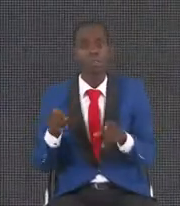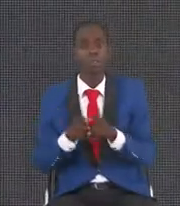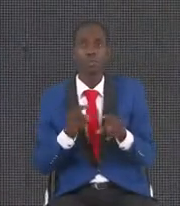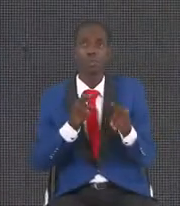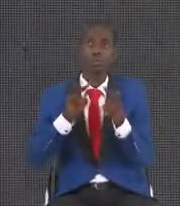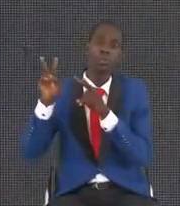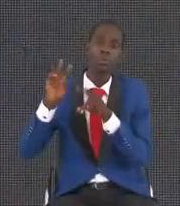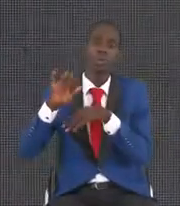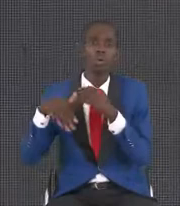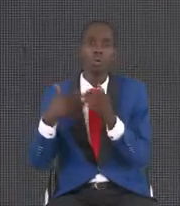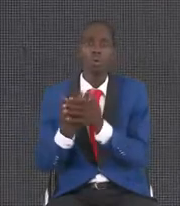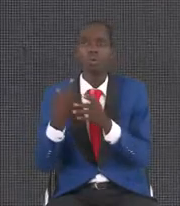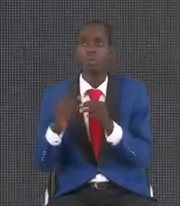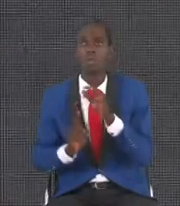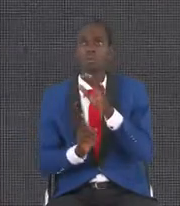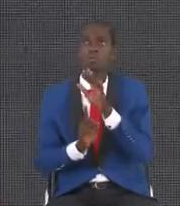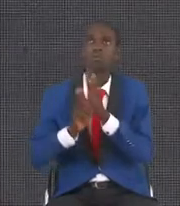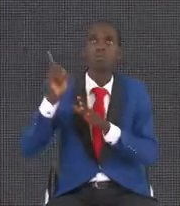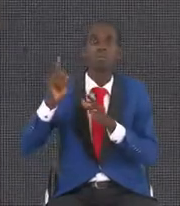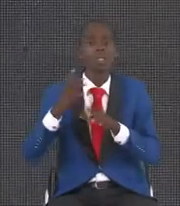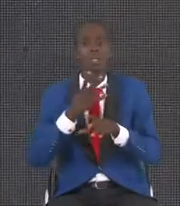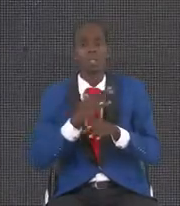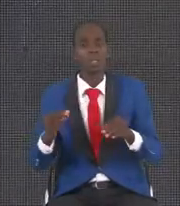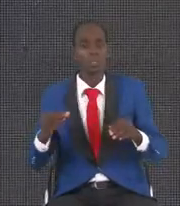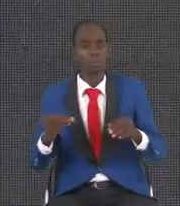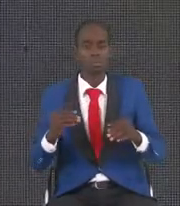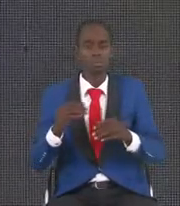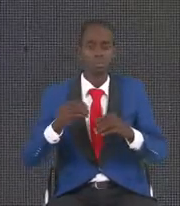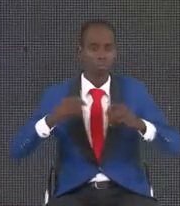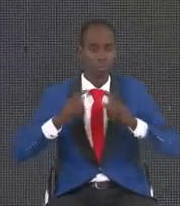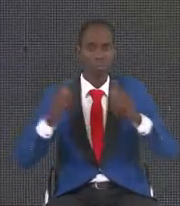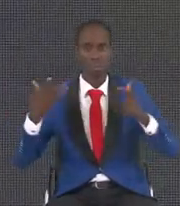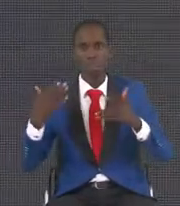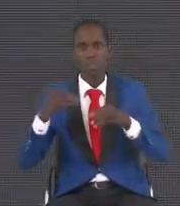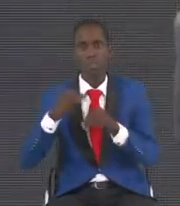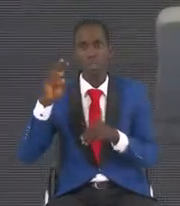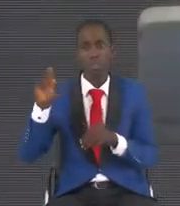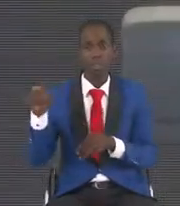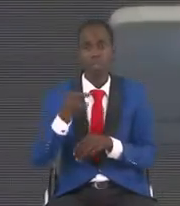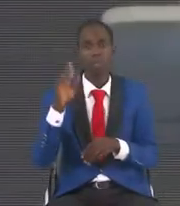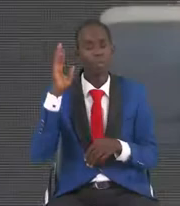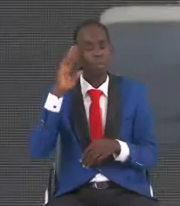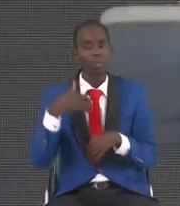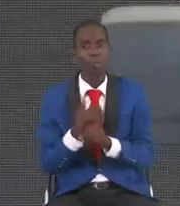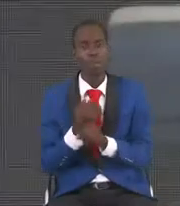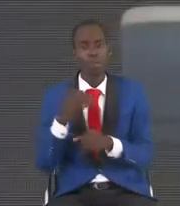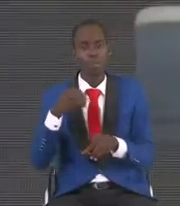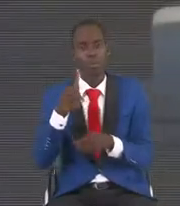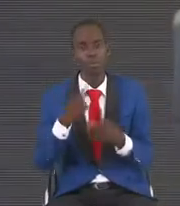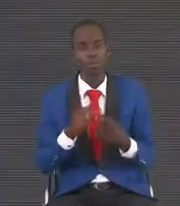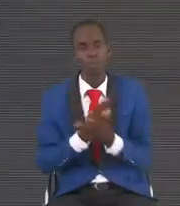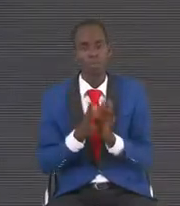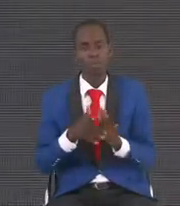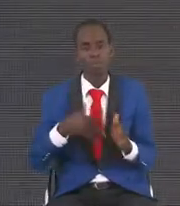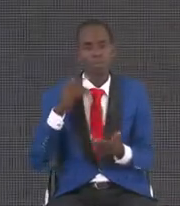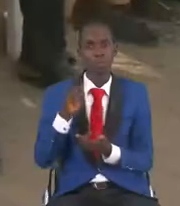their portraits, and all their peculiarities will be flowing into you, and you will have that courage